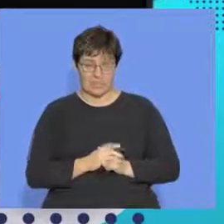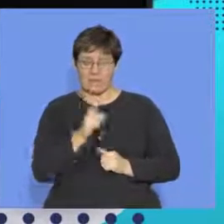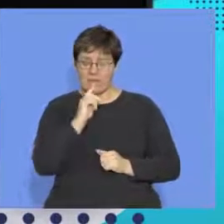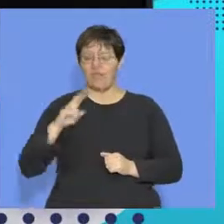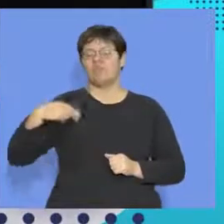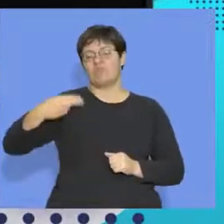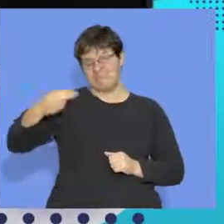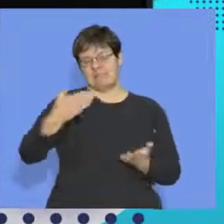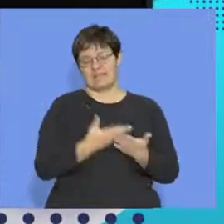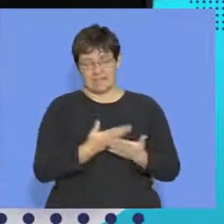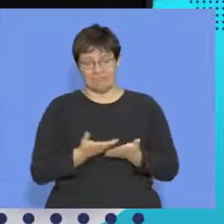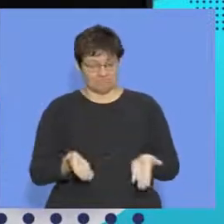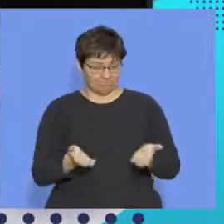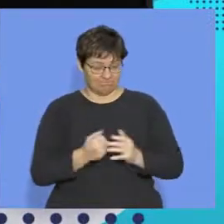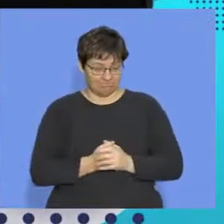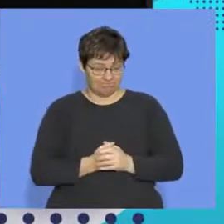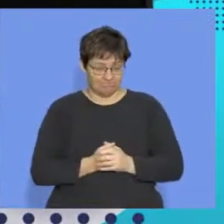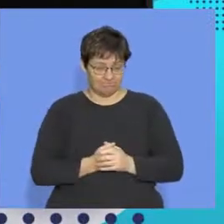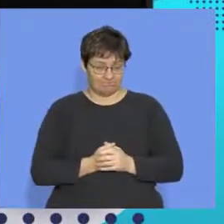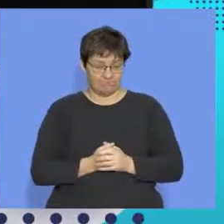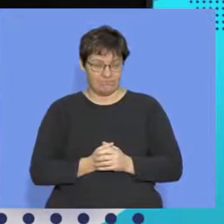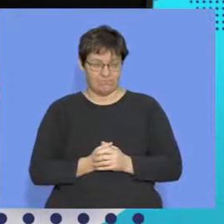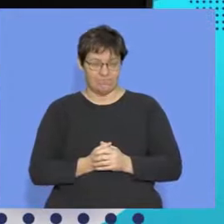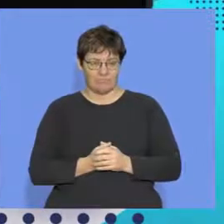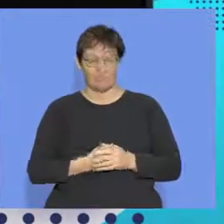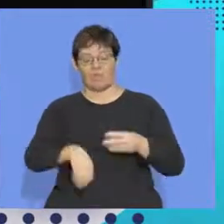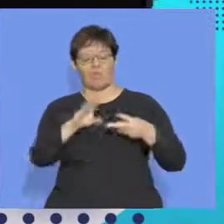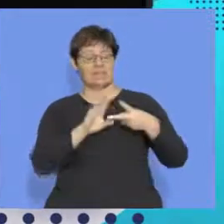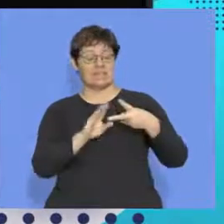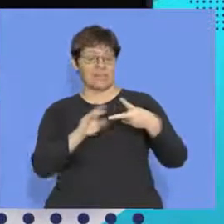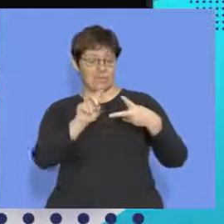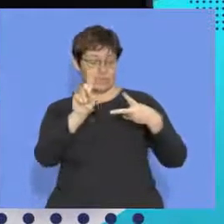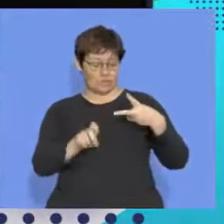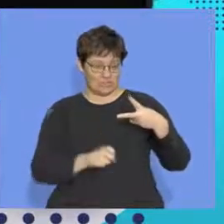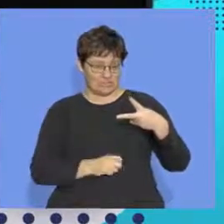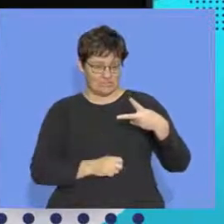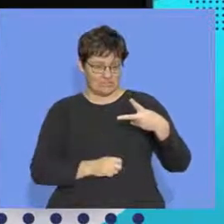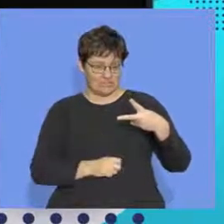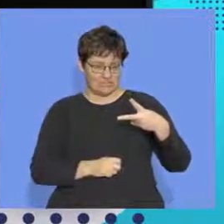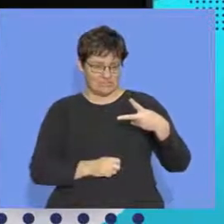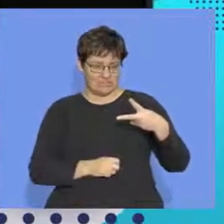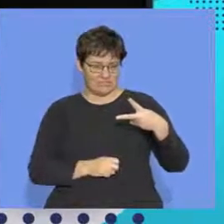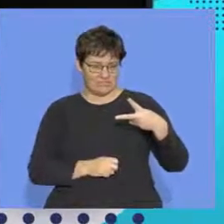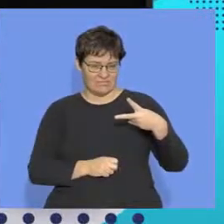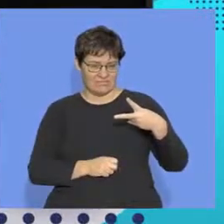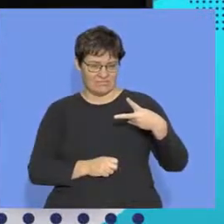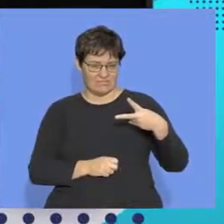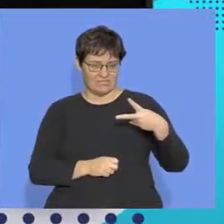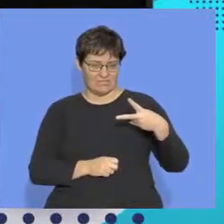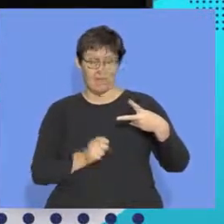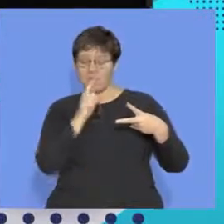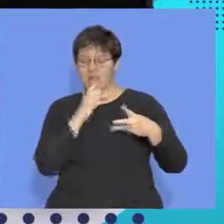could repeat the digits. Okay. Let's look at the second one, which